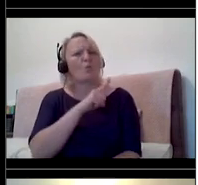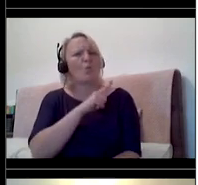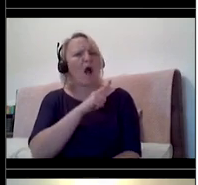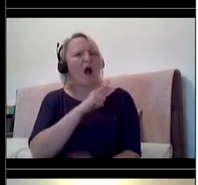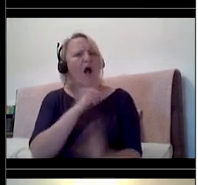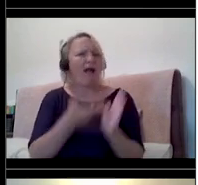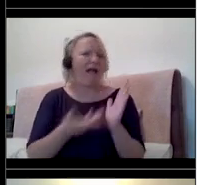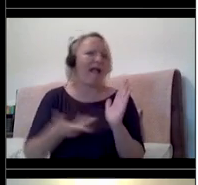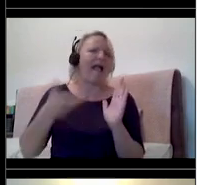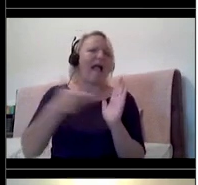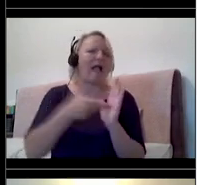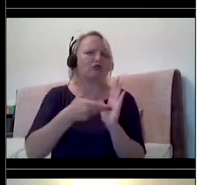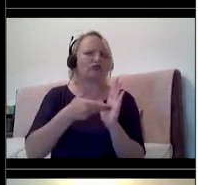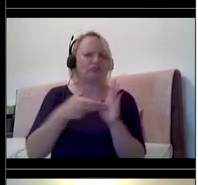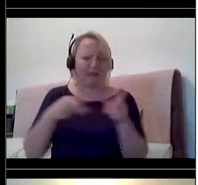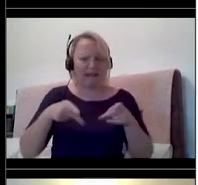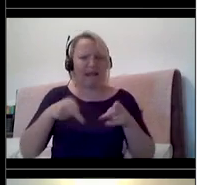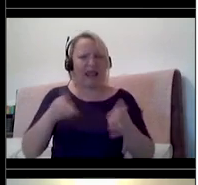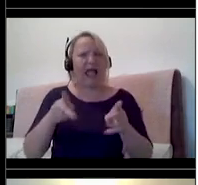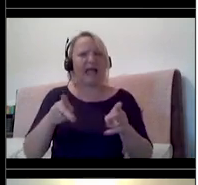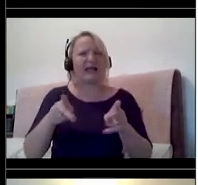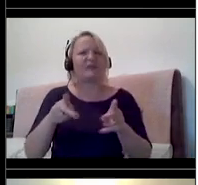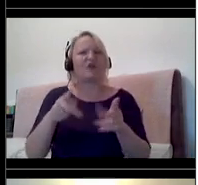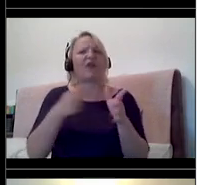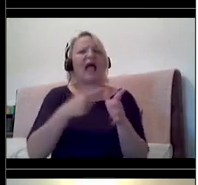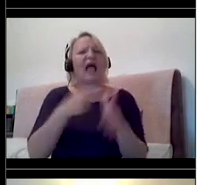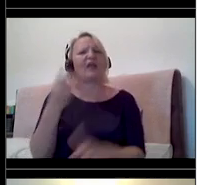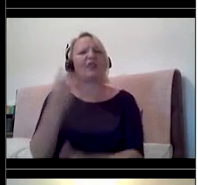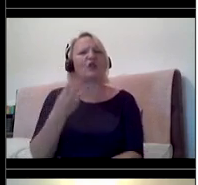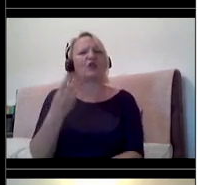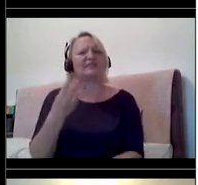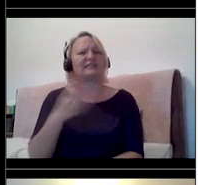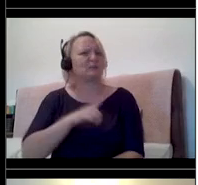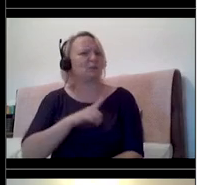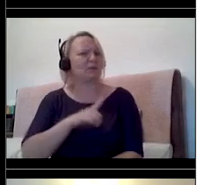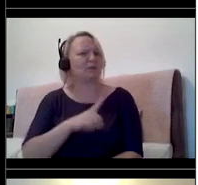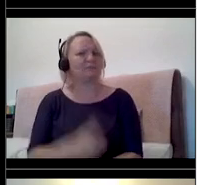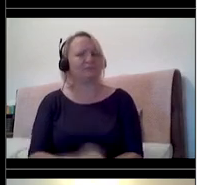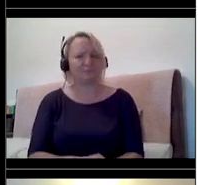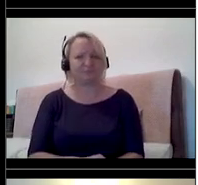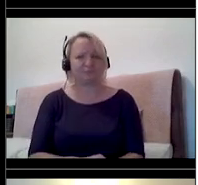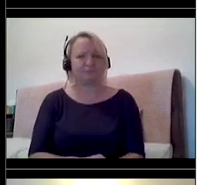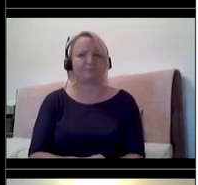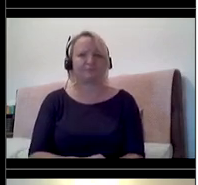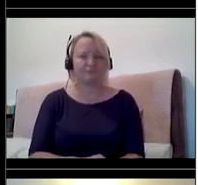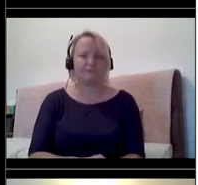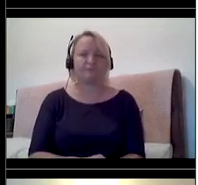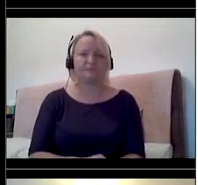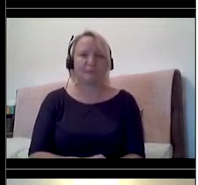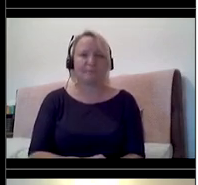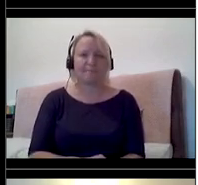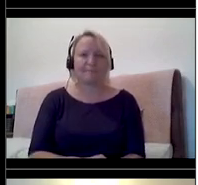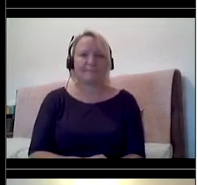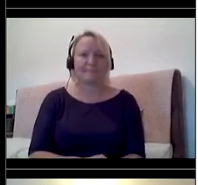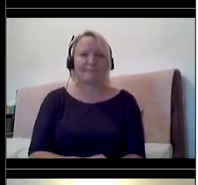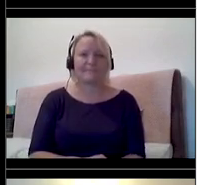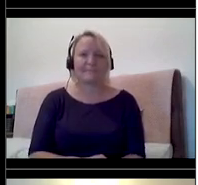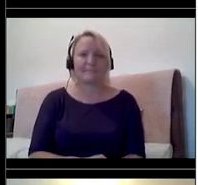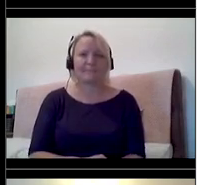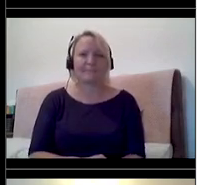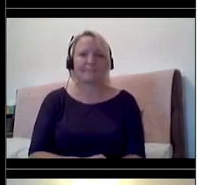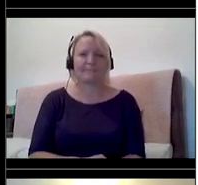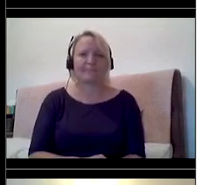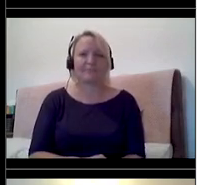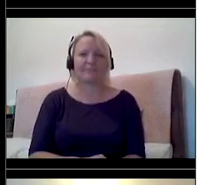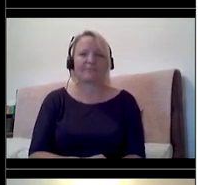additional lane onto the A13? Okay, yeah, this is